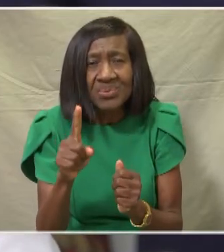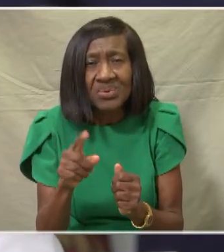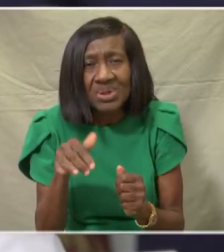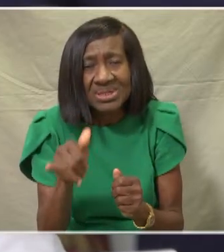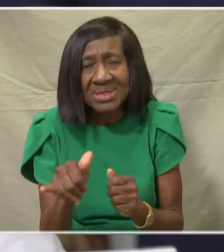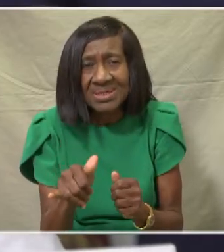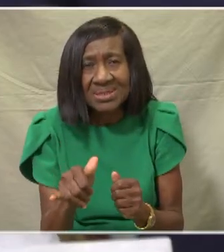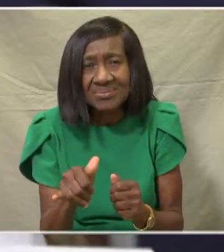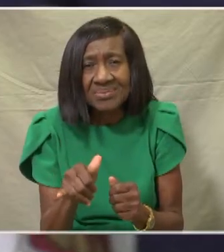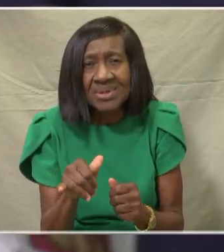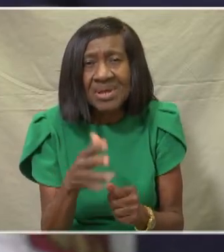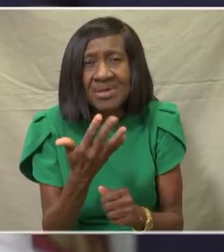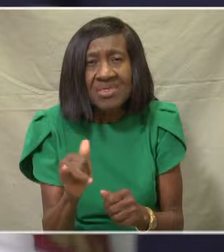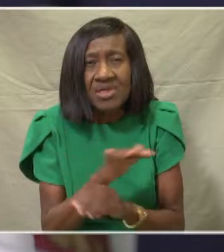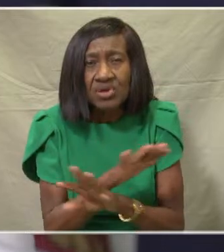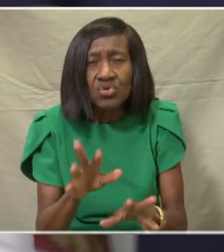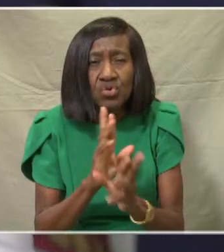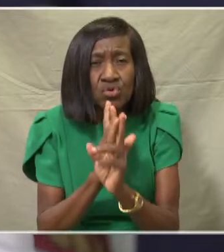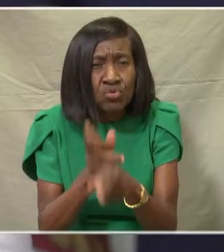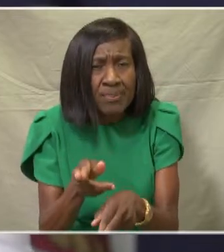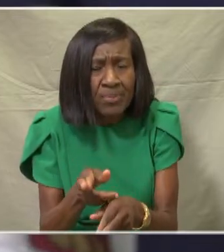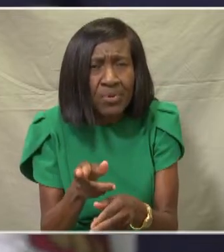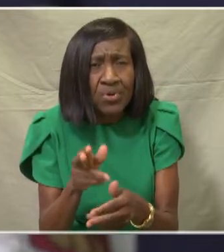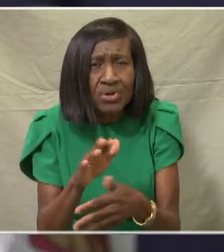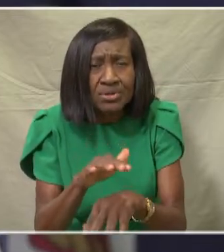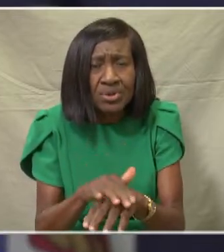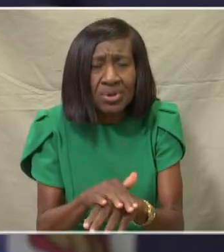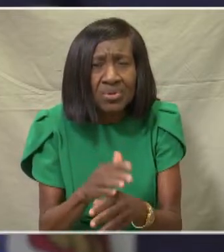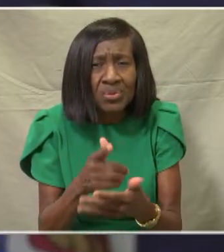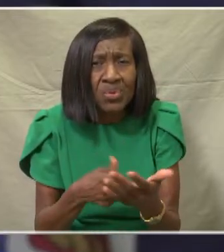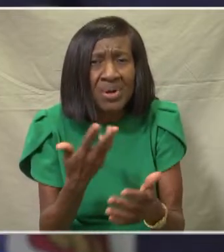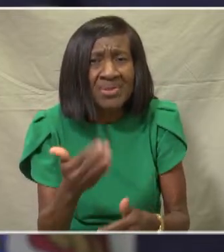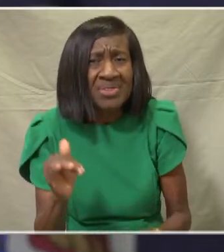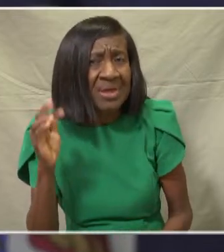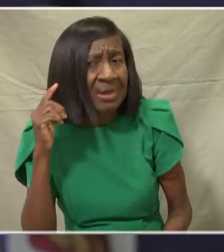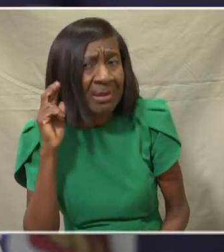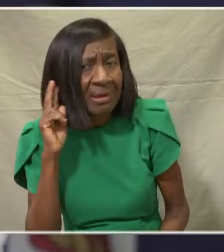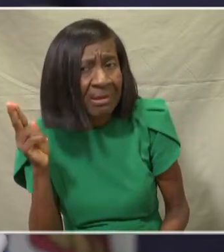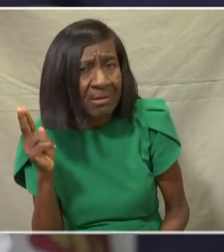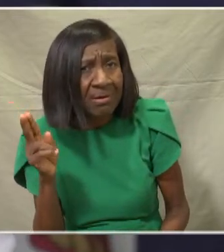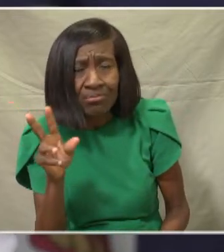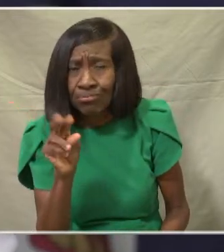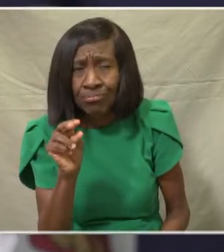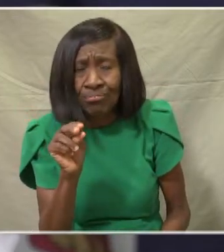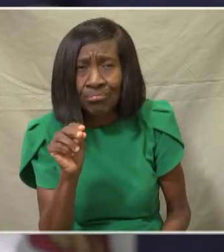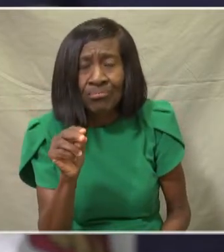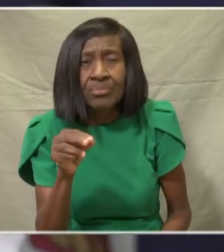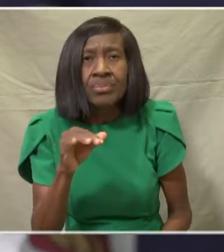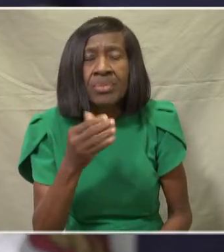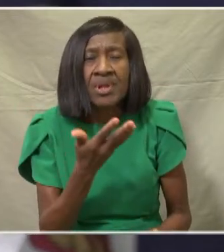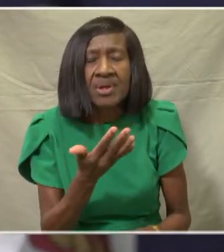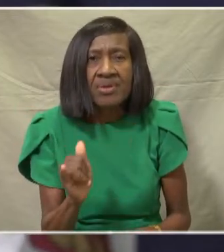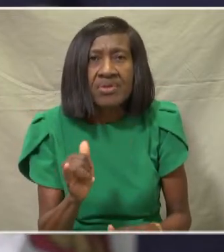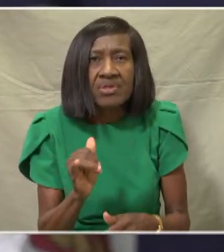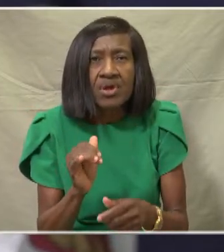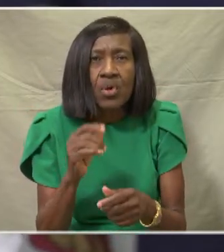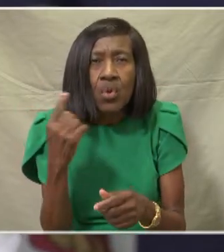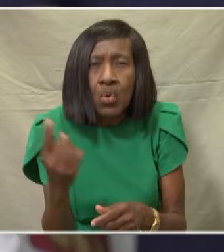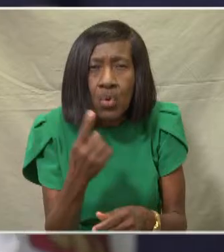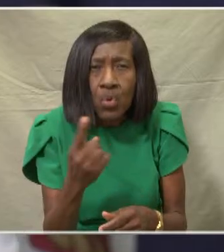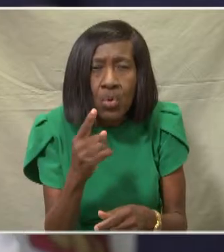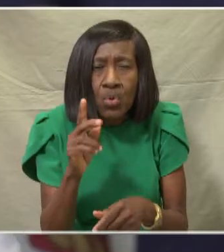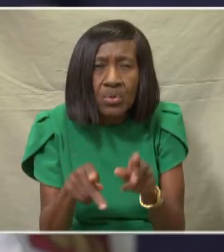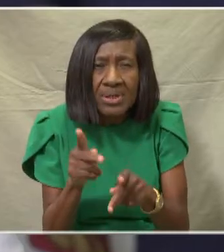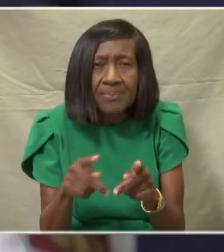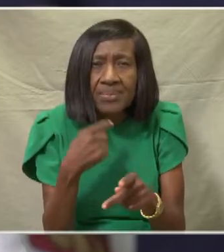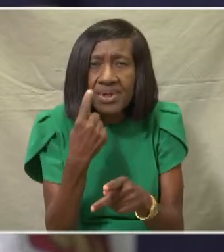ever. We check our facts and we talk to people directly. And again, as we did mention, very neutral, very